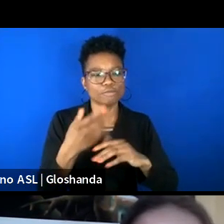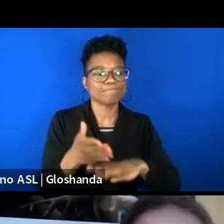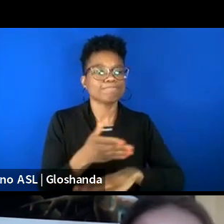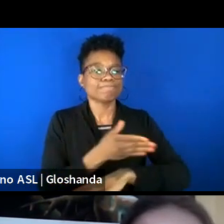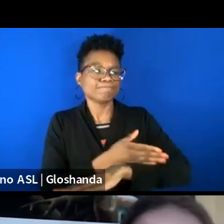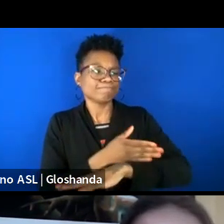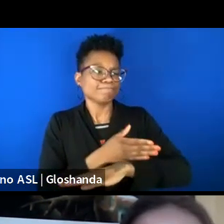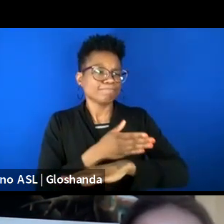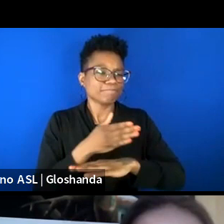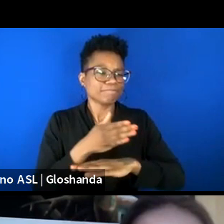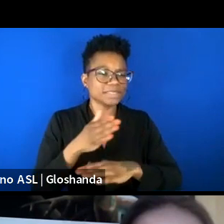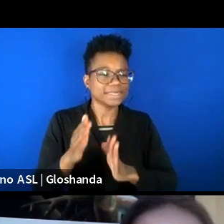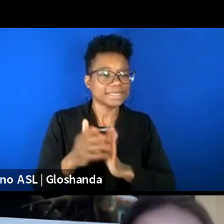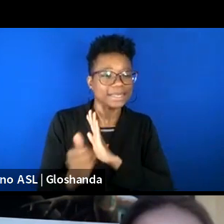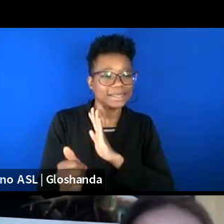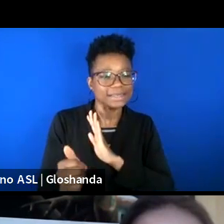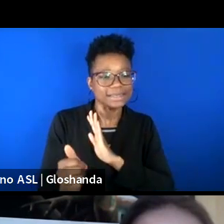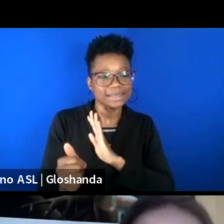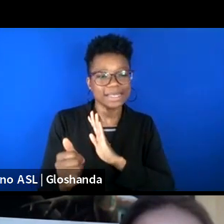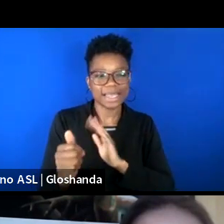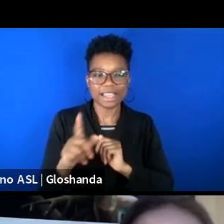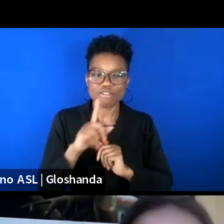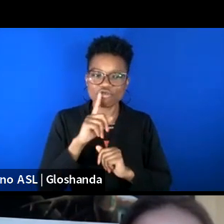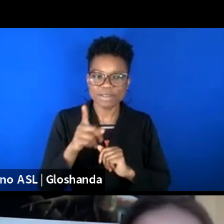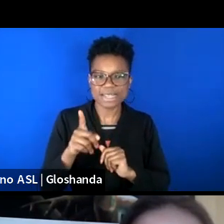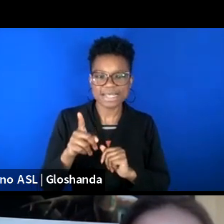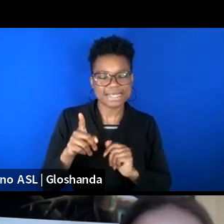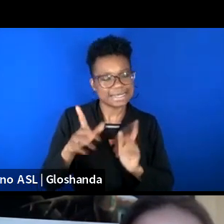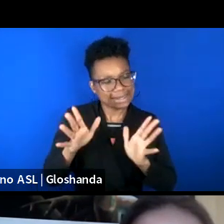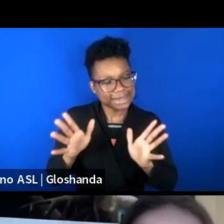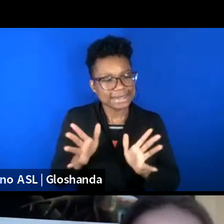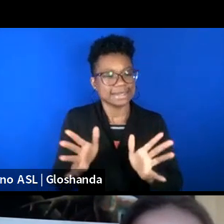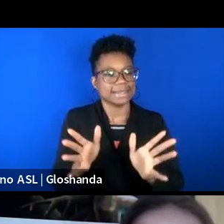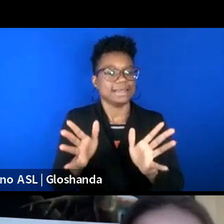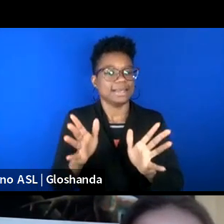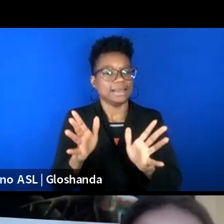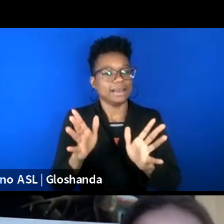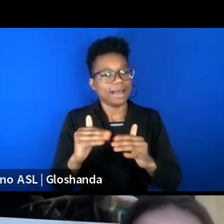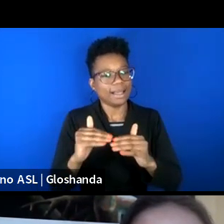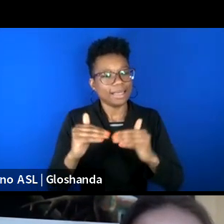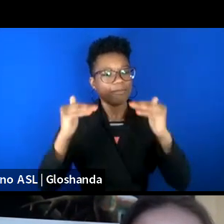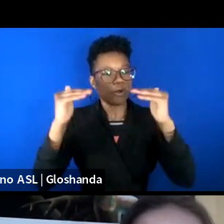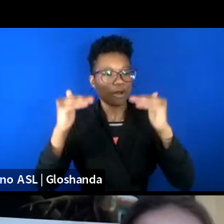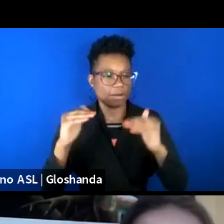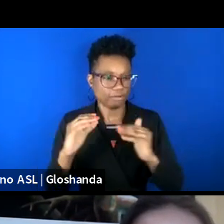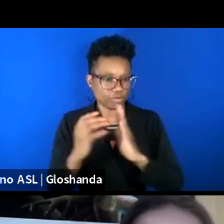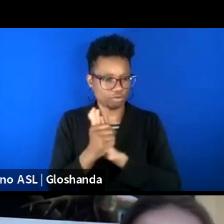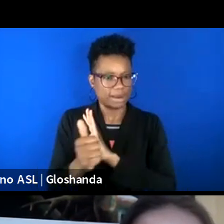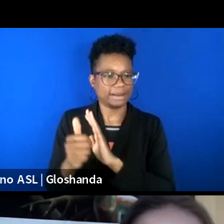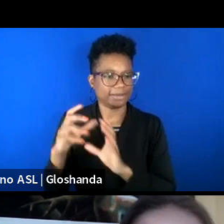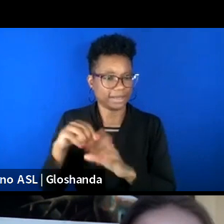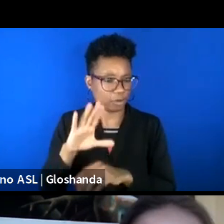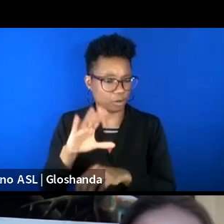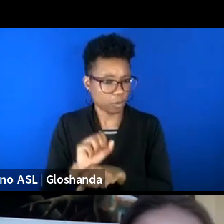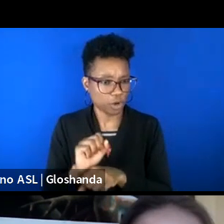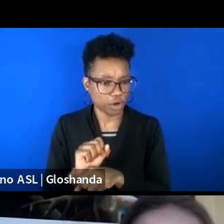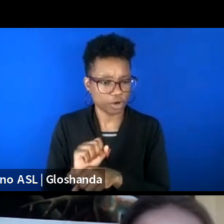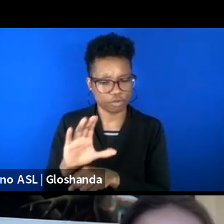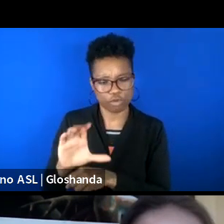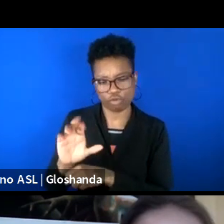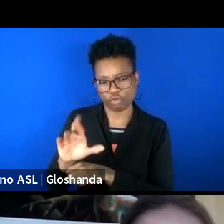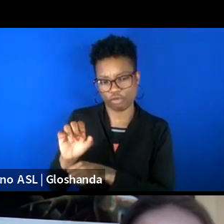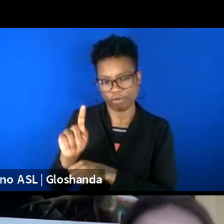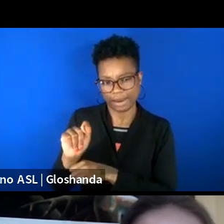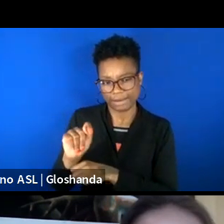and to push the level of craft that's a part of your work. But I don't want